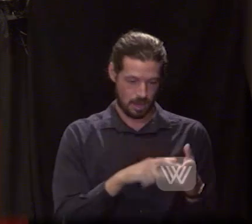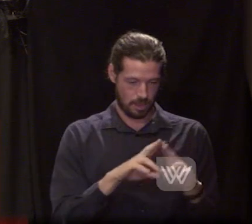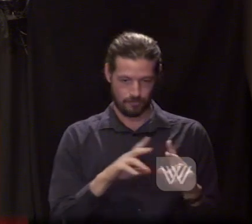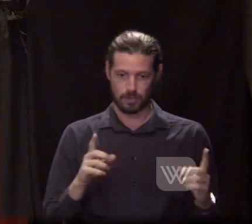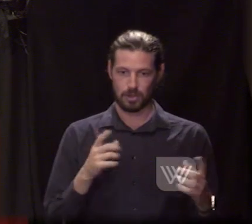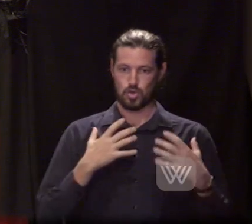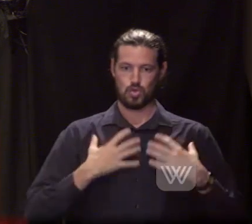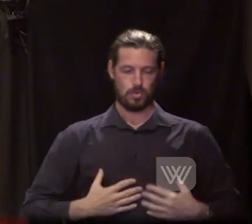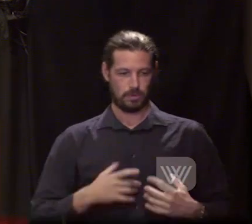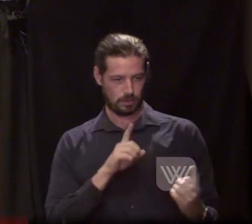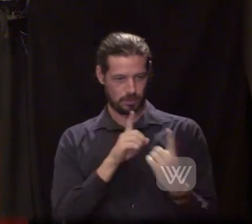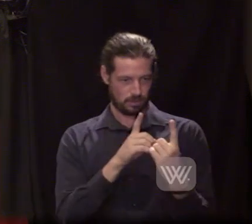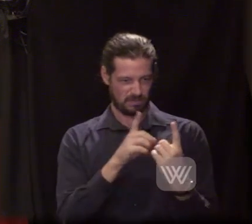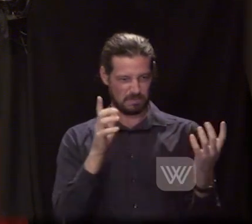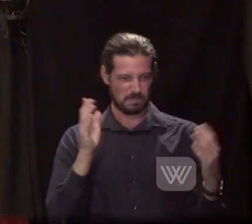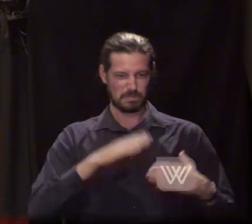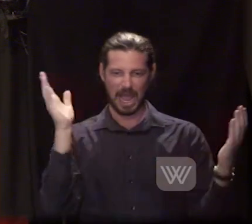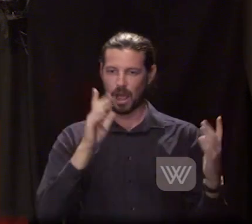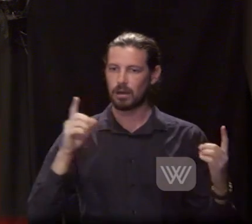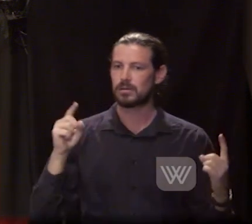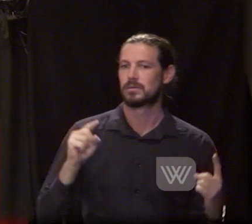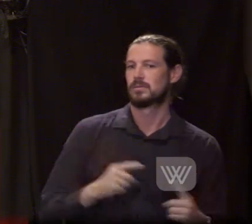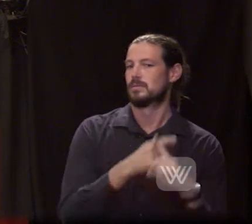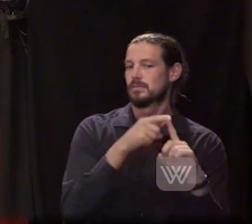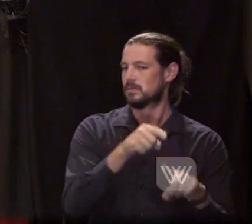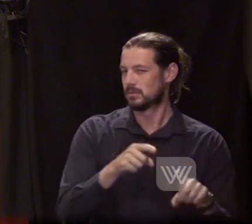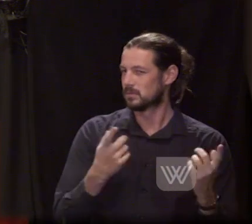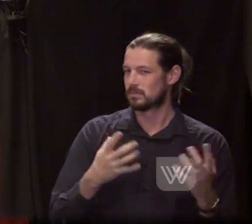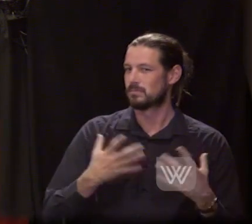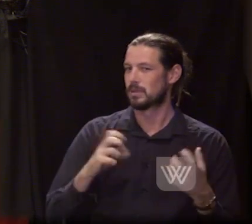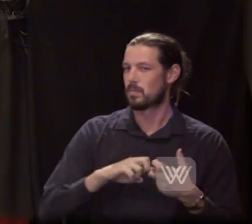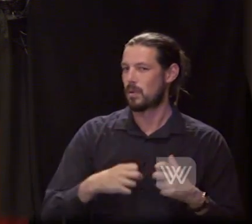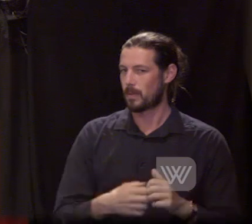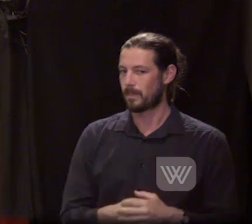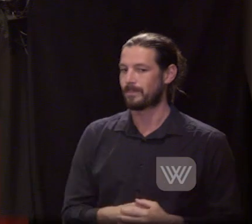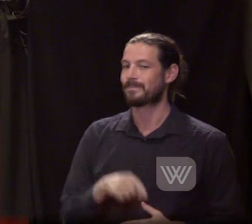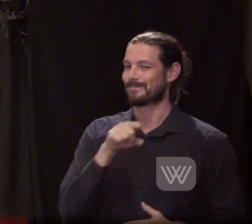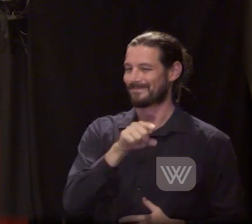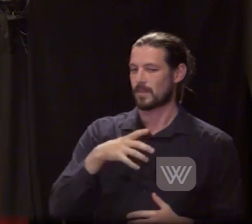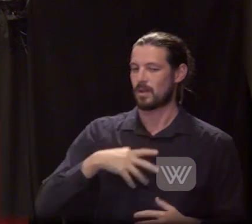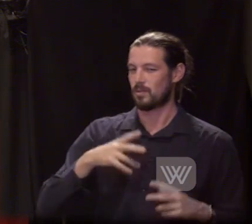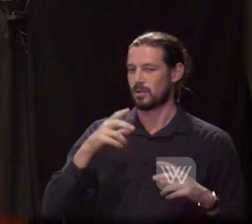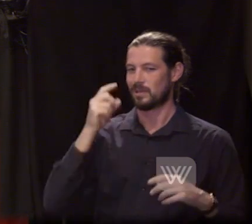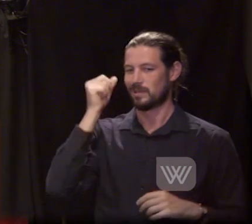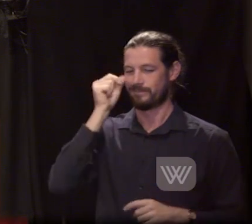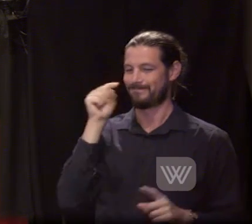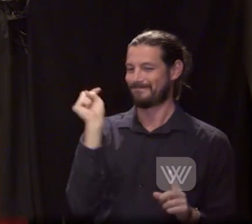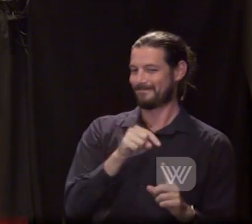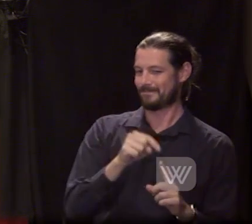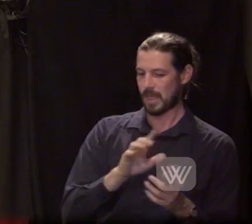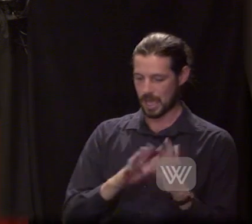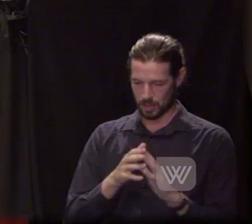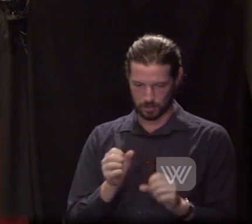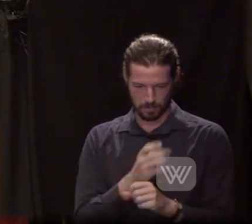Yeah. So, yeah, that's what they're more focusing on, not just like yes or no, is it possible, but how do you actually structure that so